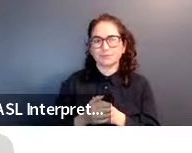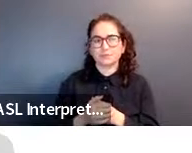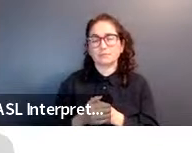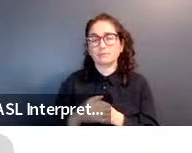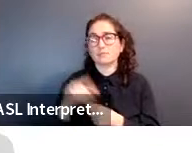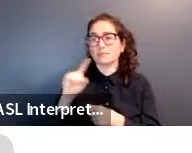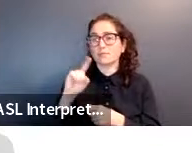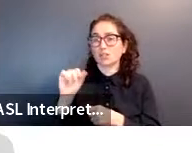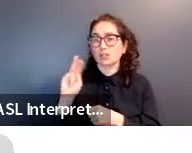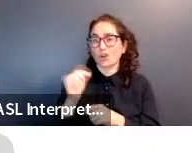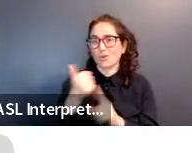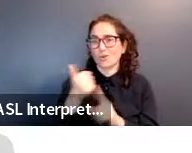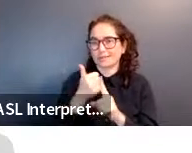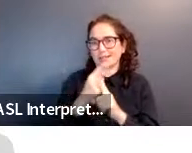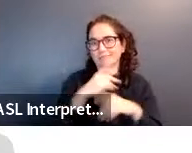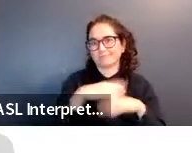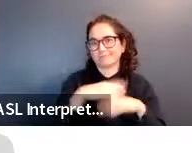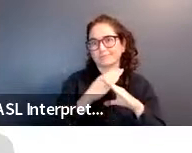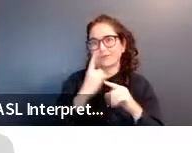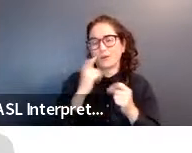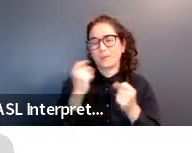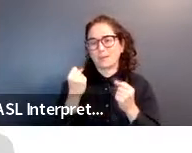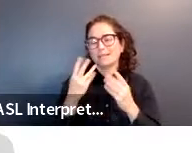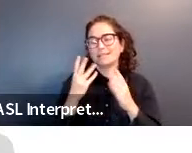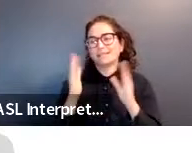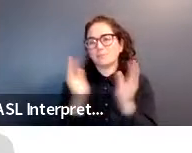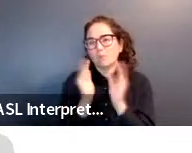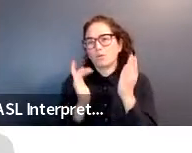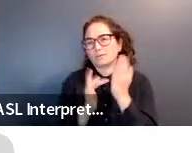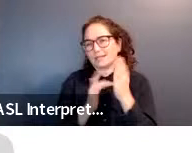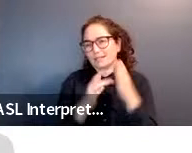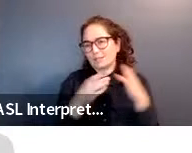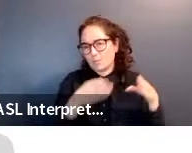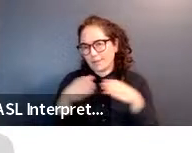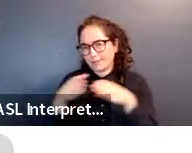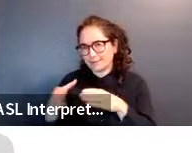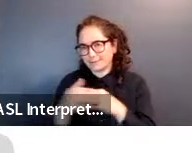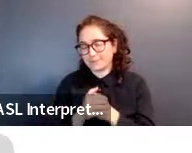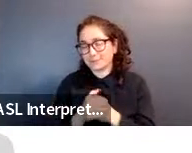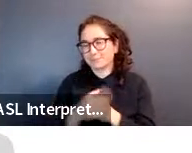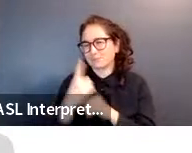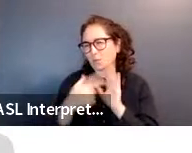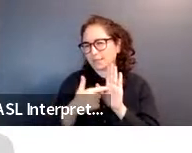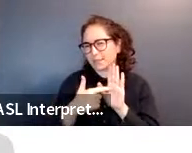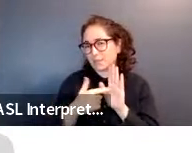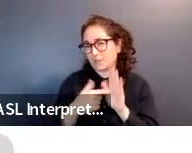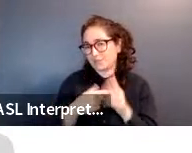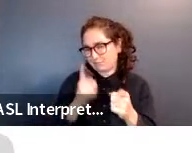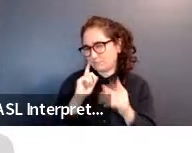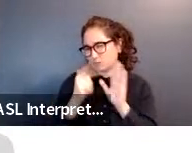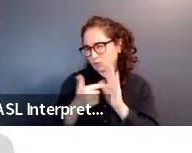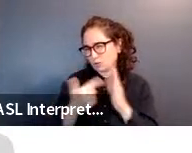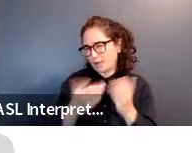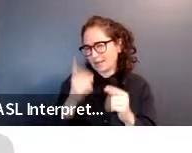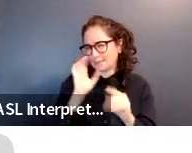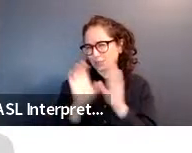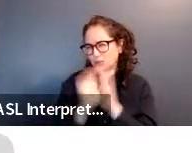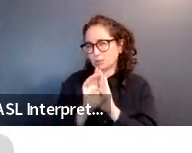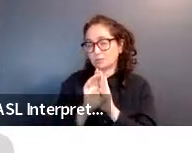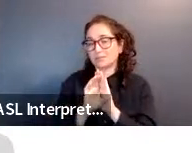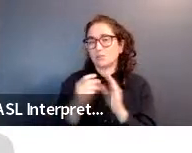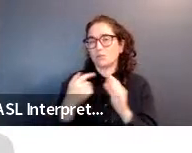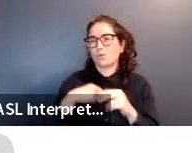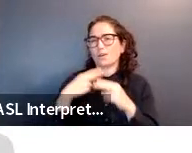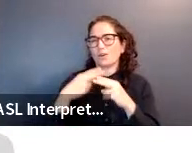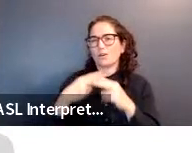Zoning can be a barrier in a number of small technical ways. One example, shown here, relates to what we